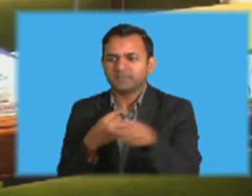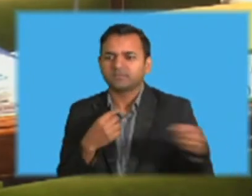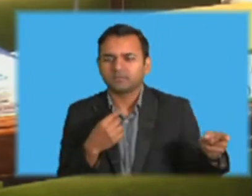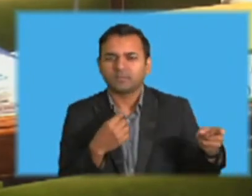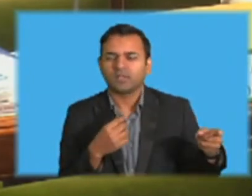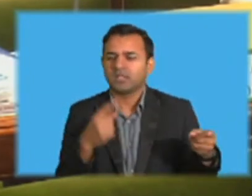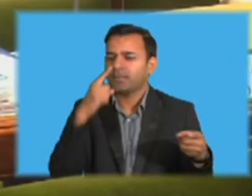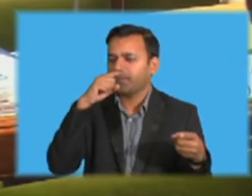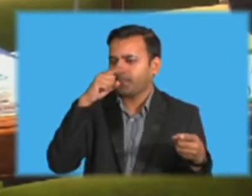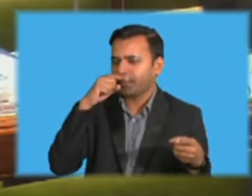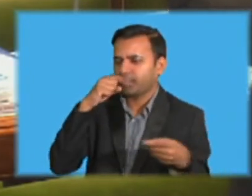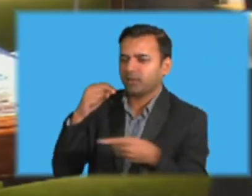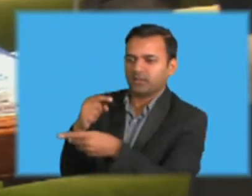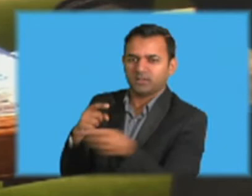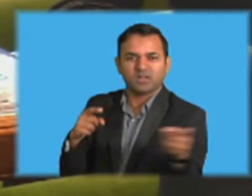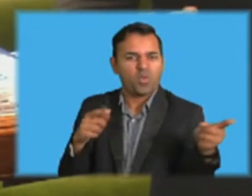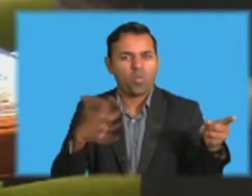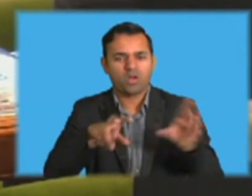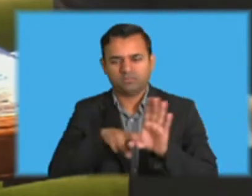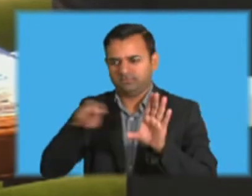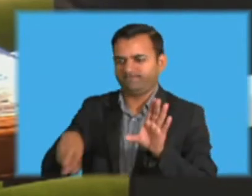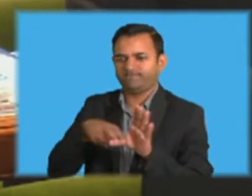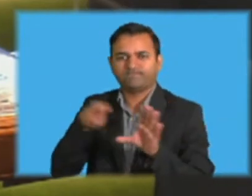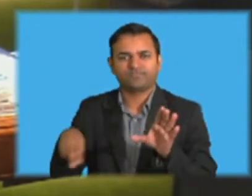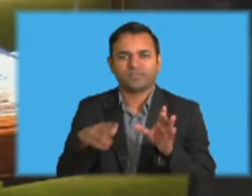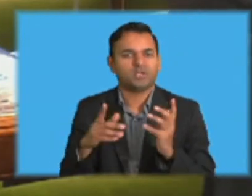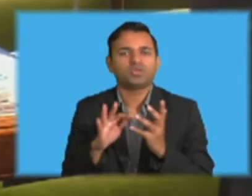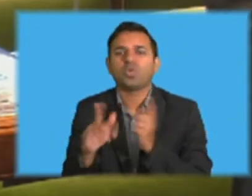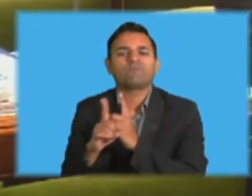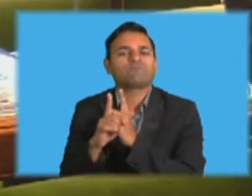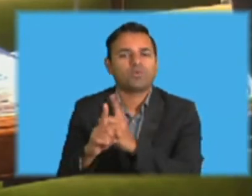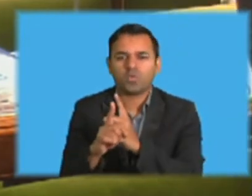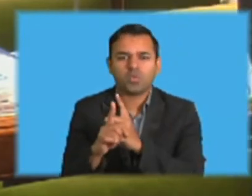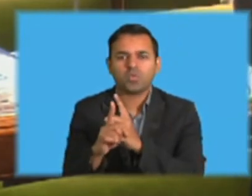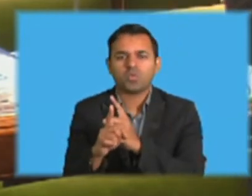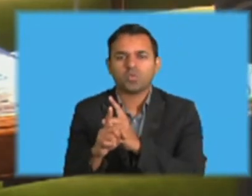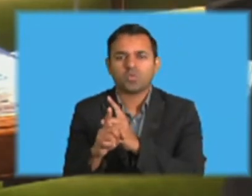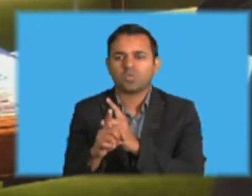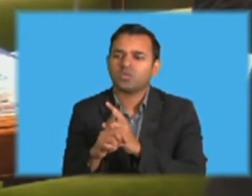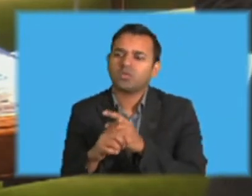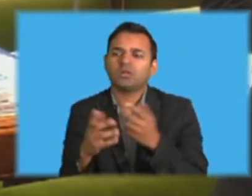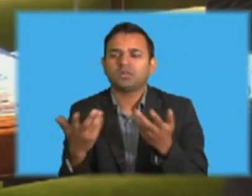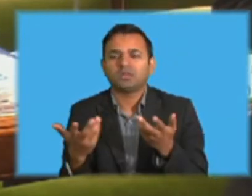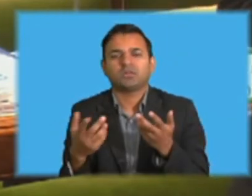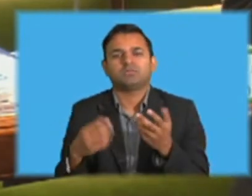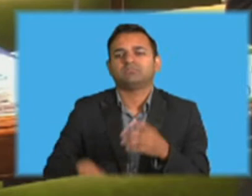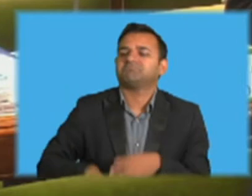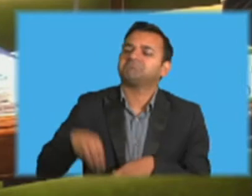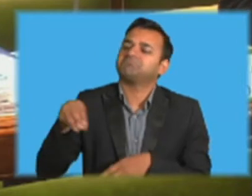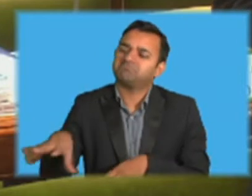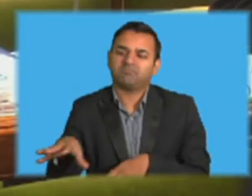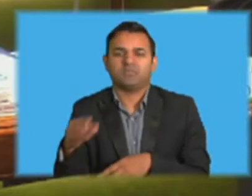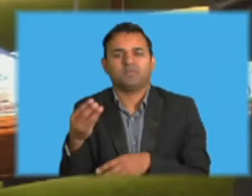with it. They simply throw the coin at the driver and walk in. Now, Madam Speaker, if we look at